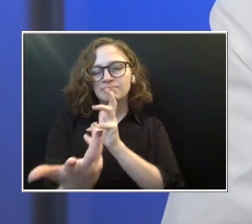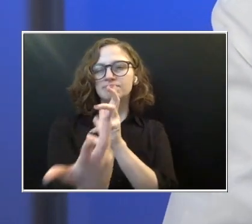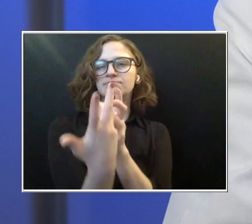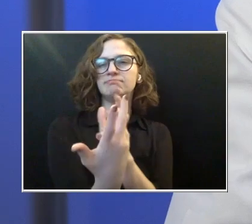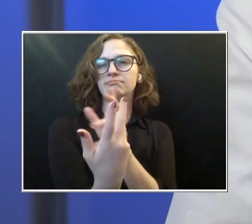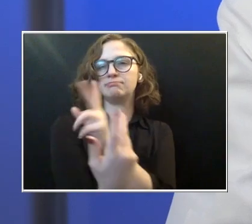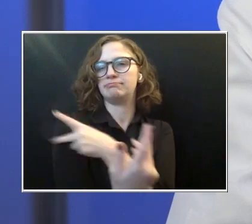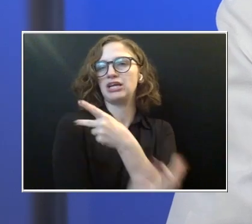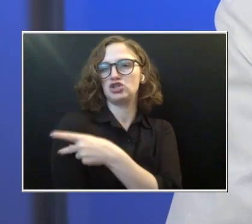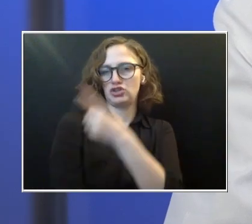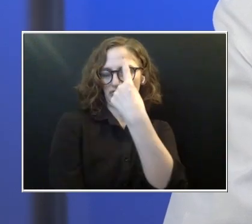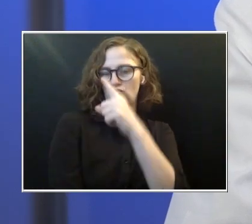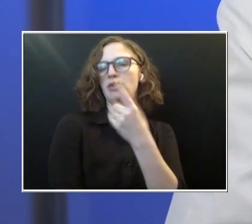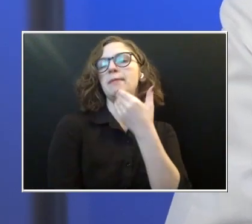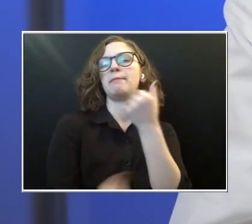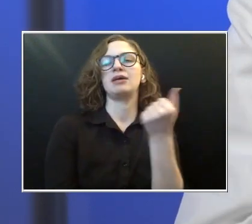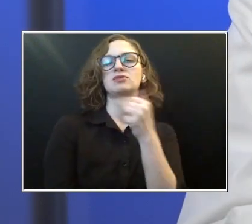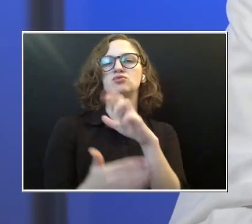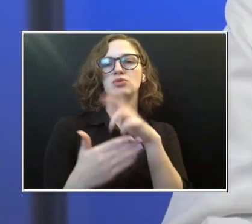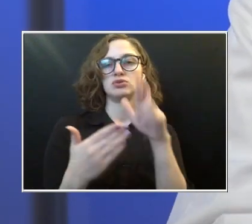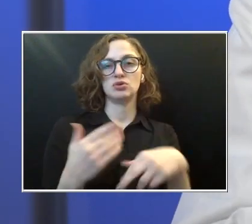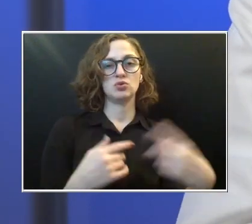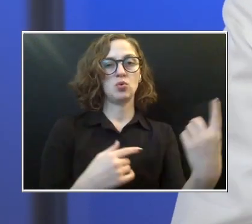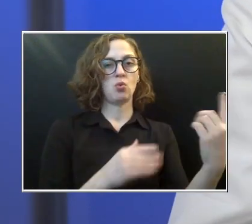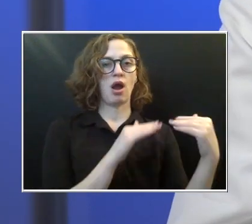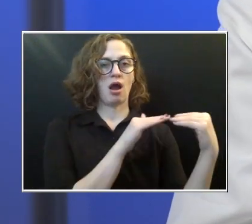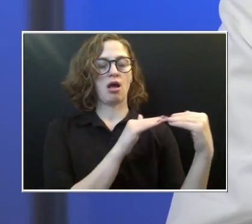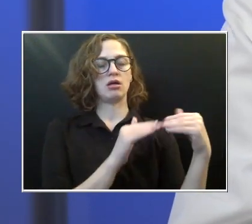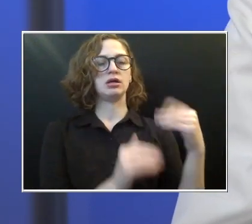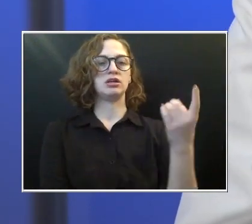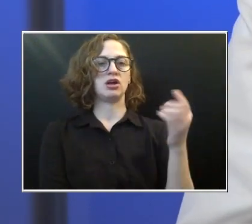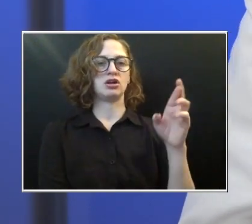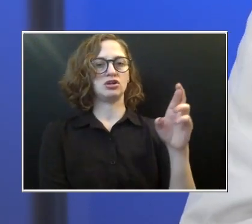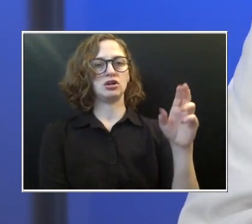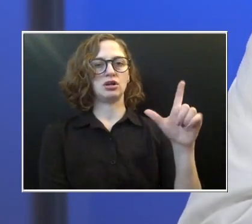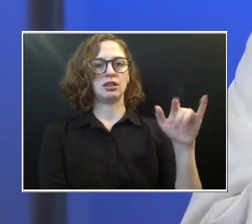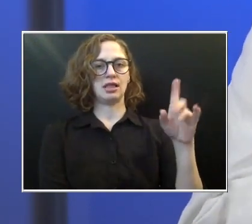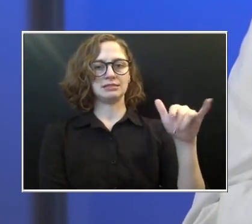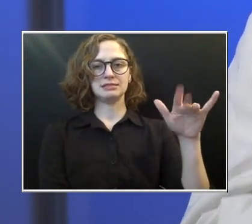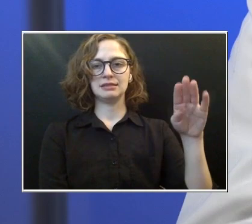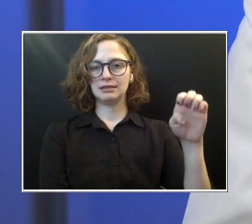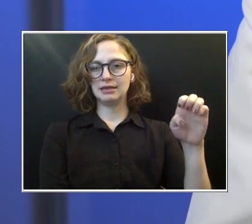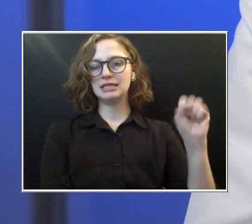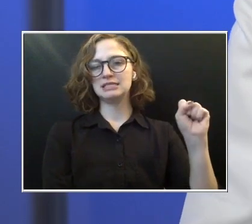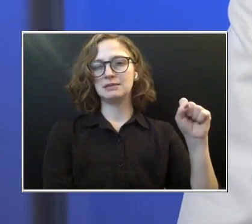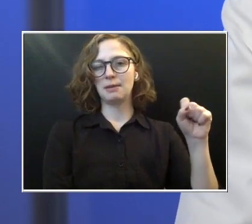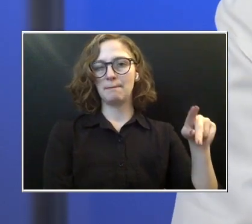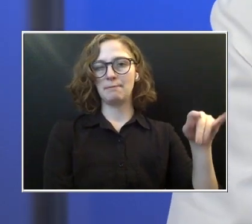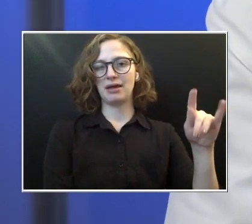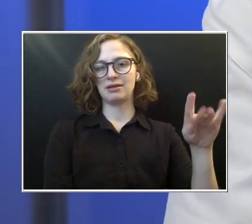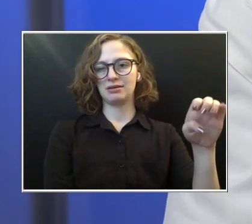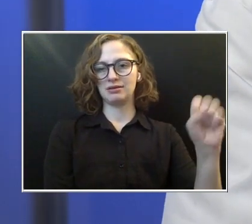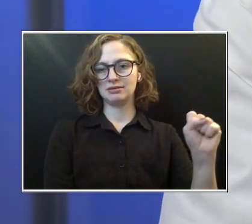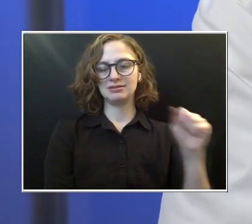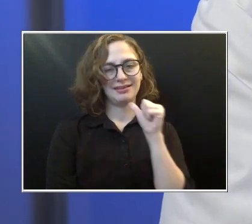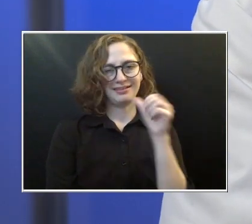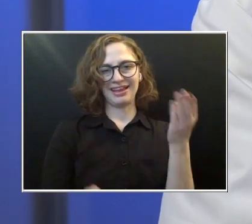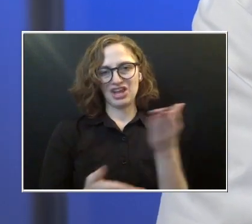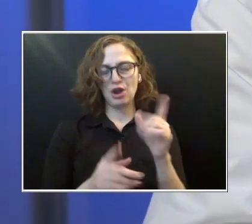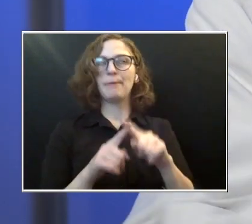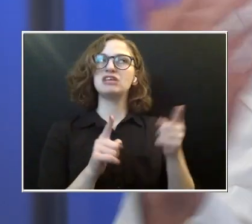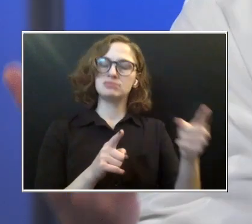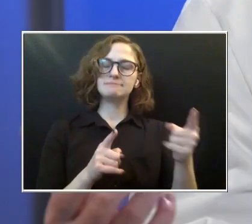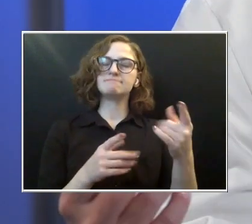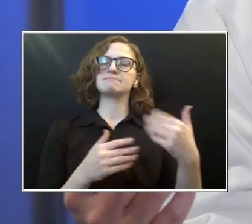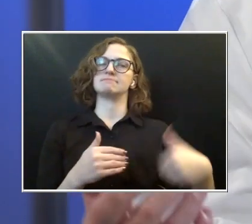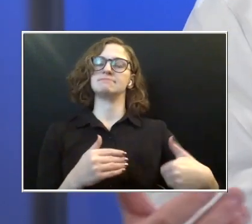of our colleagues isn't here today, Dr. Leslie Spike, so there's 3 docs, 3 fabulous nurses, a bunch of research coordinators, and it's